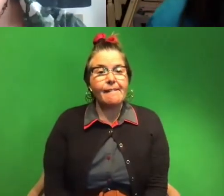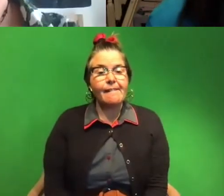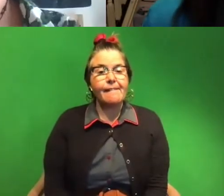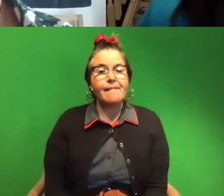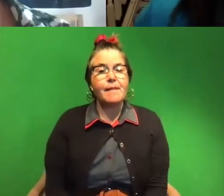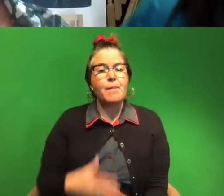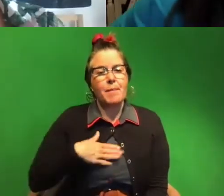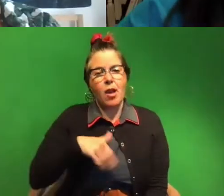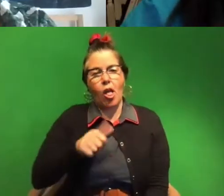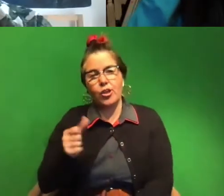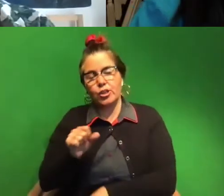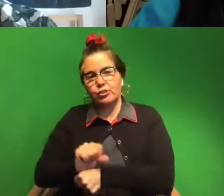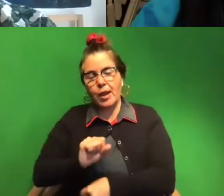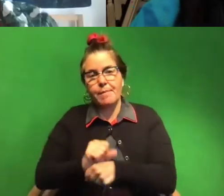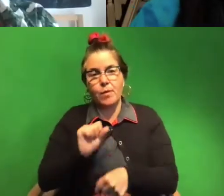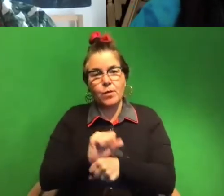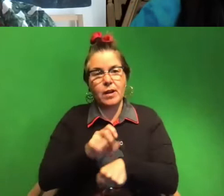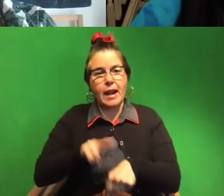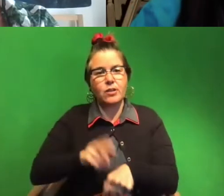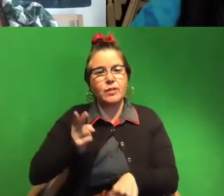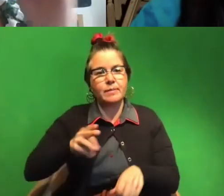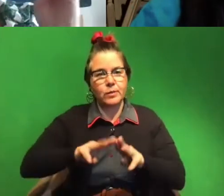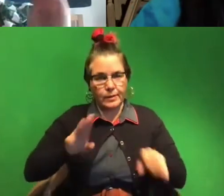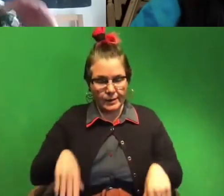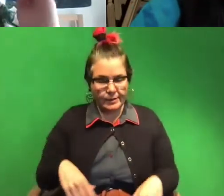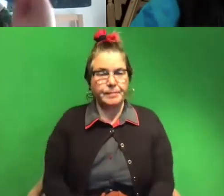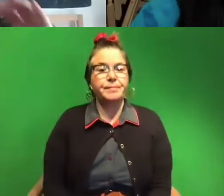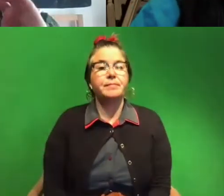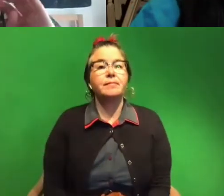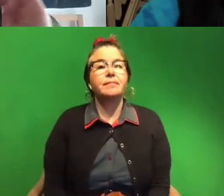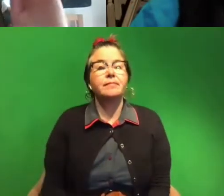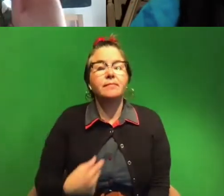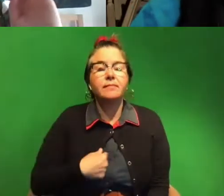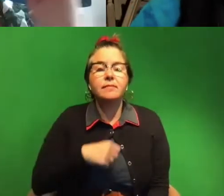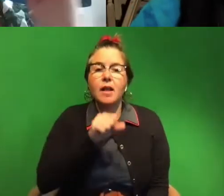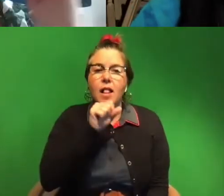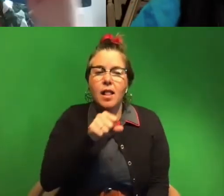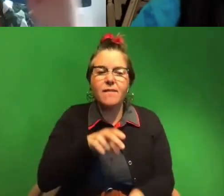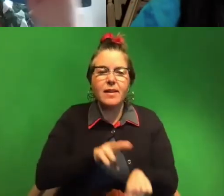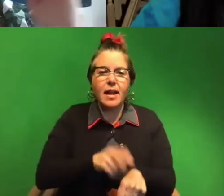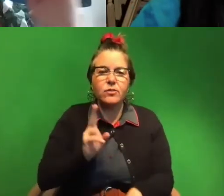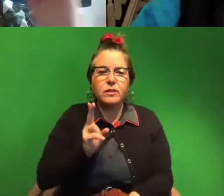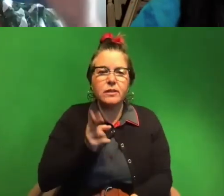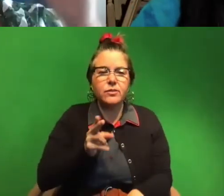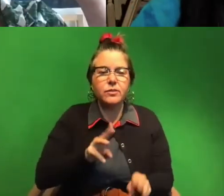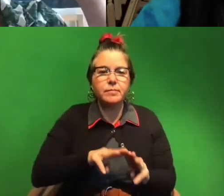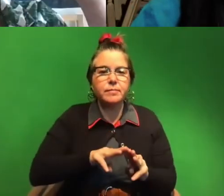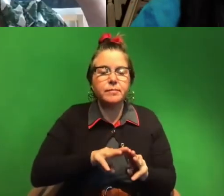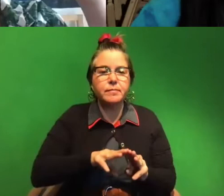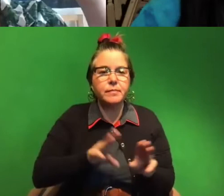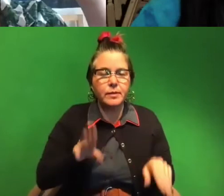other jobs, I work for a natural history museum, and I love what natural